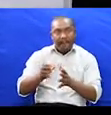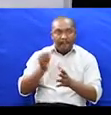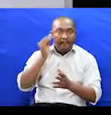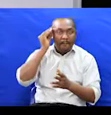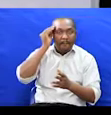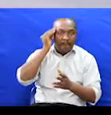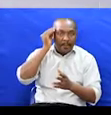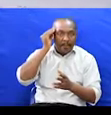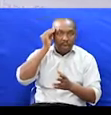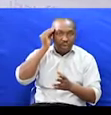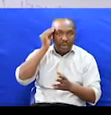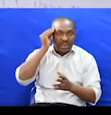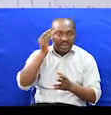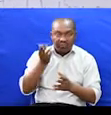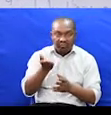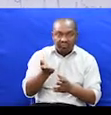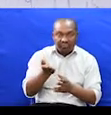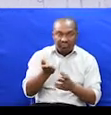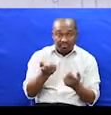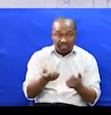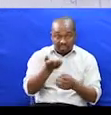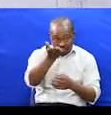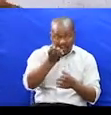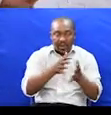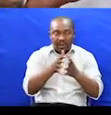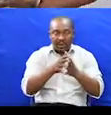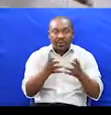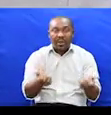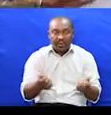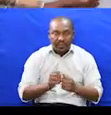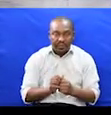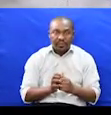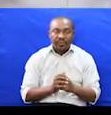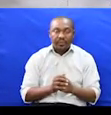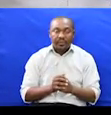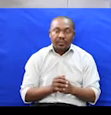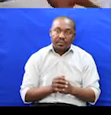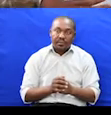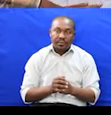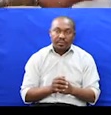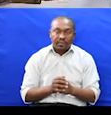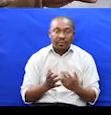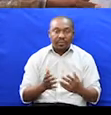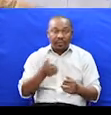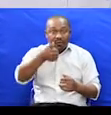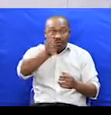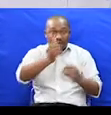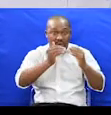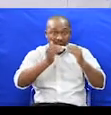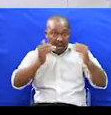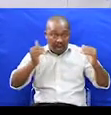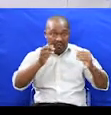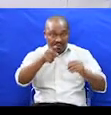If there are 2, 3, 4, just to explain. Just for your level